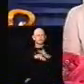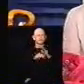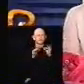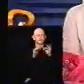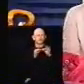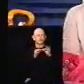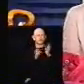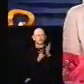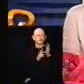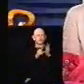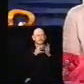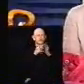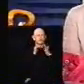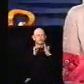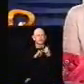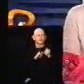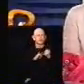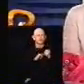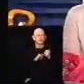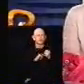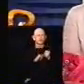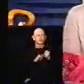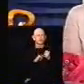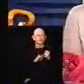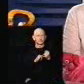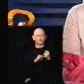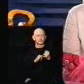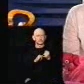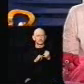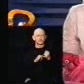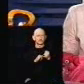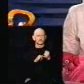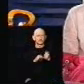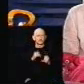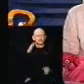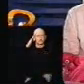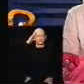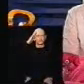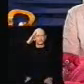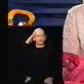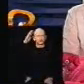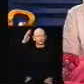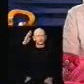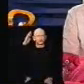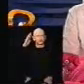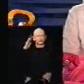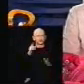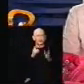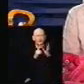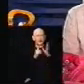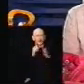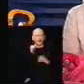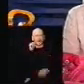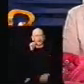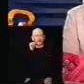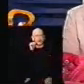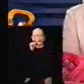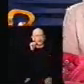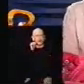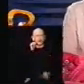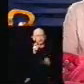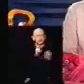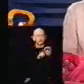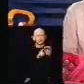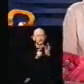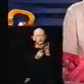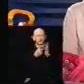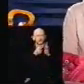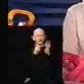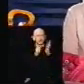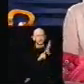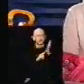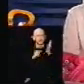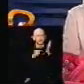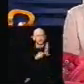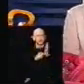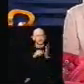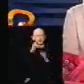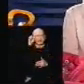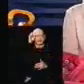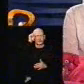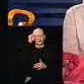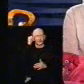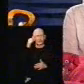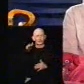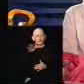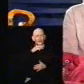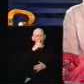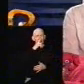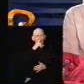Forum this week We salute the AIDS Memorial Quilt On display this Sunday At the Royal Exhibition Building Remembering those we have lost